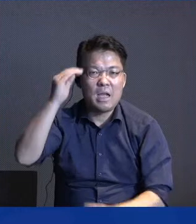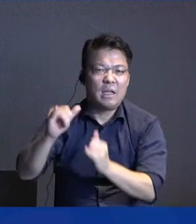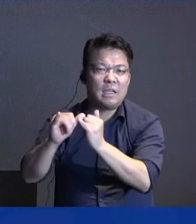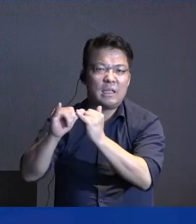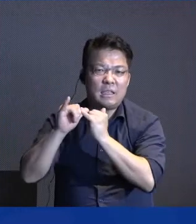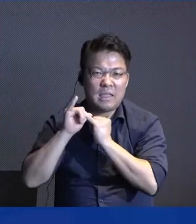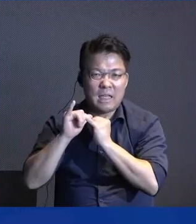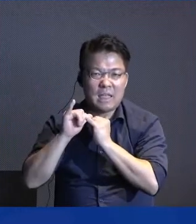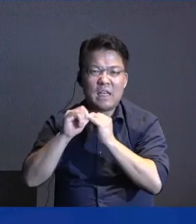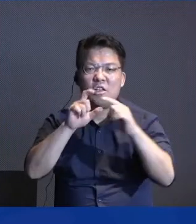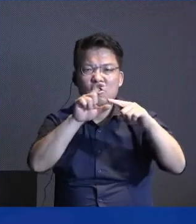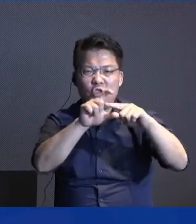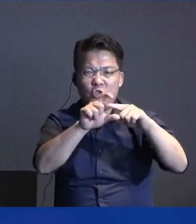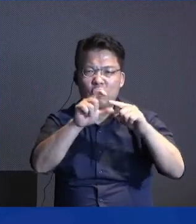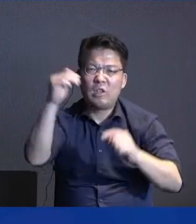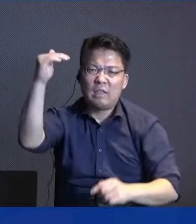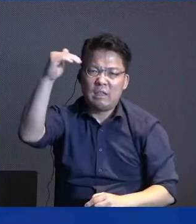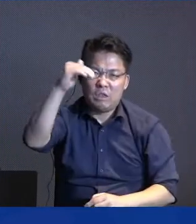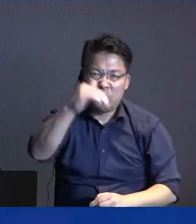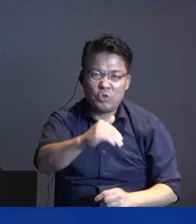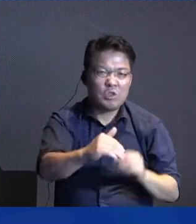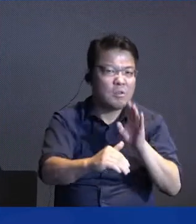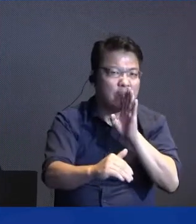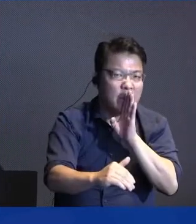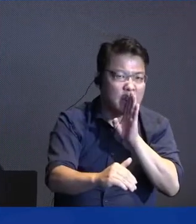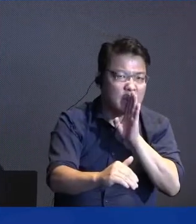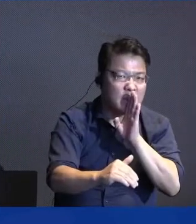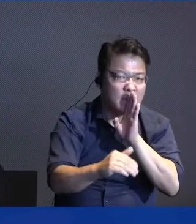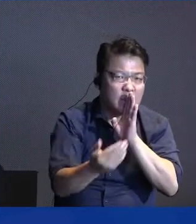still leading the suicide rate,